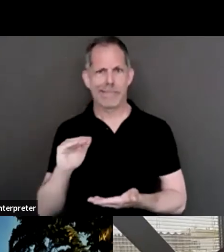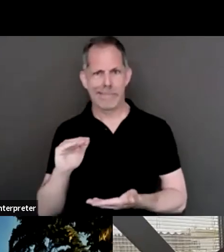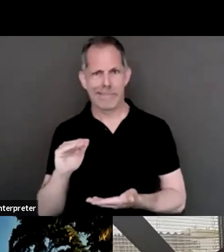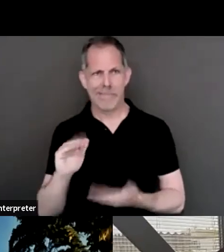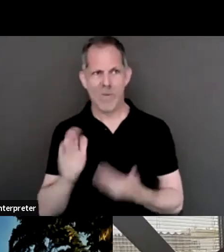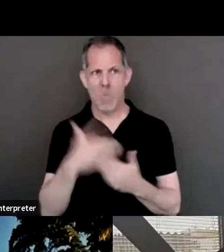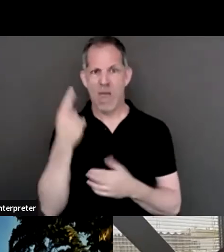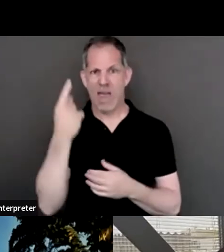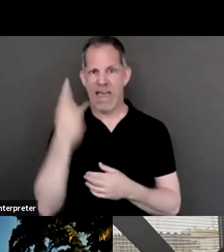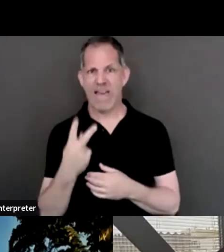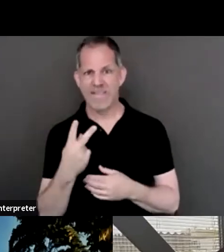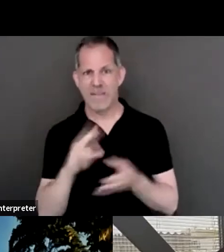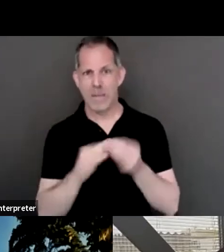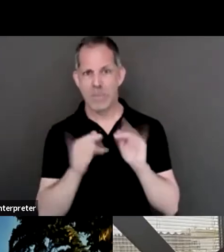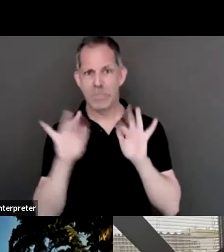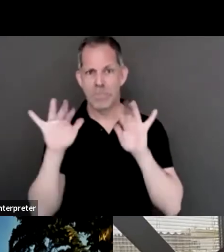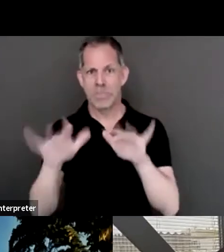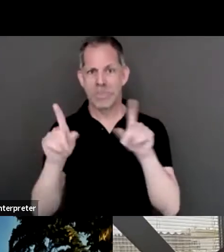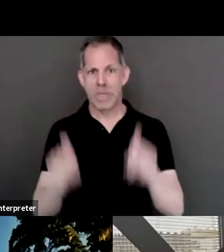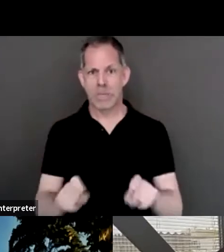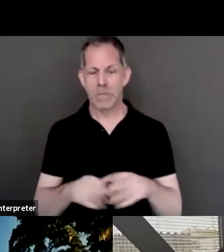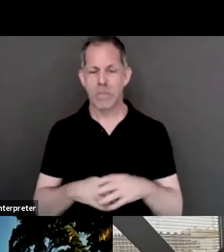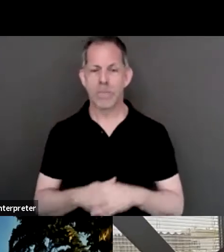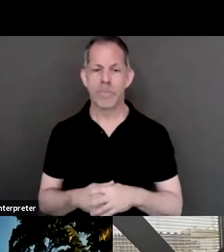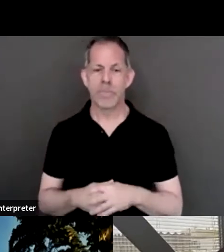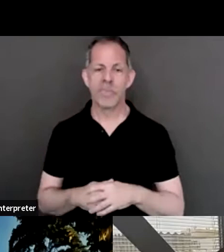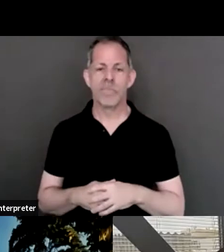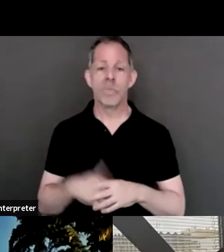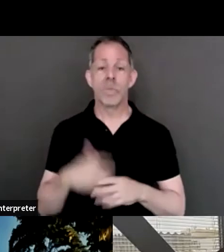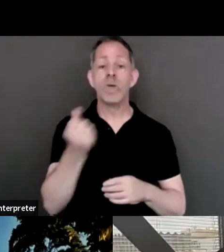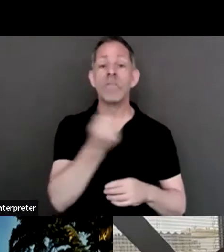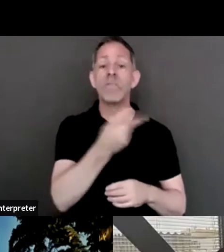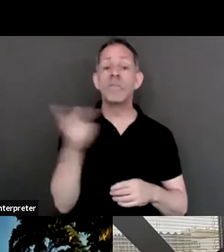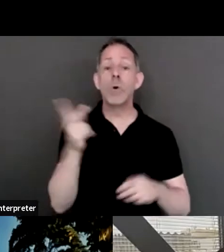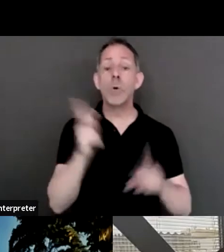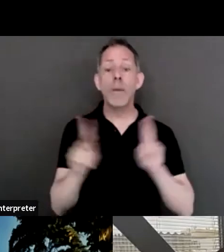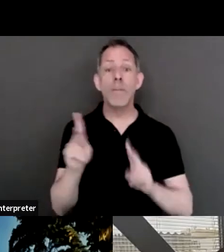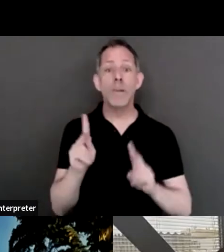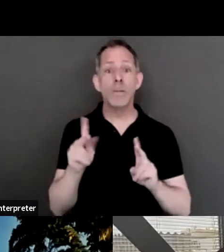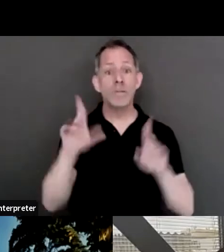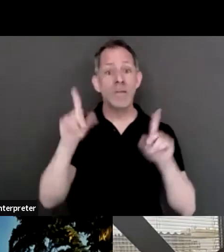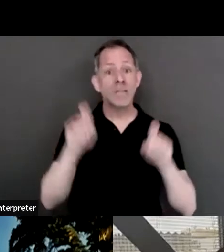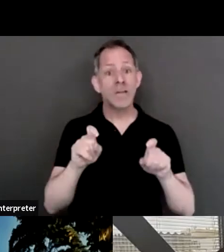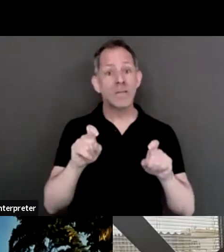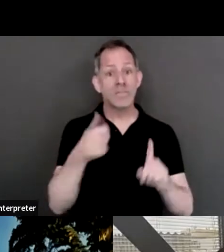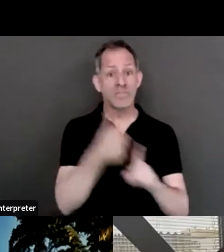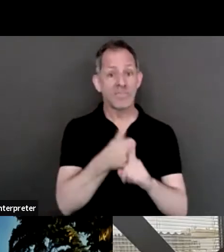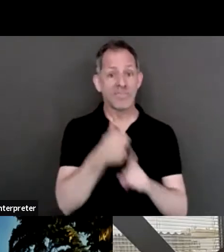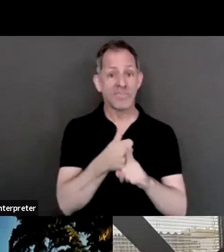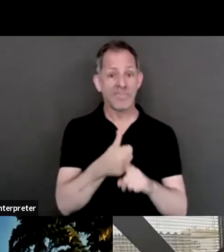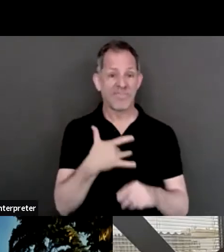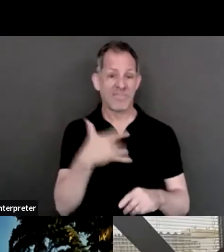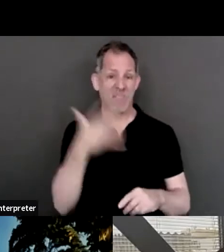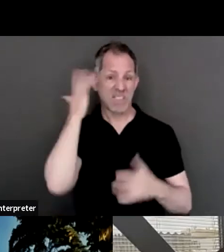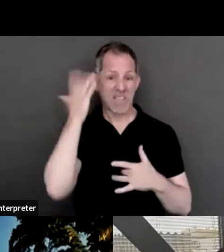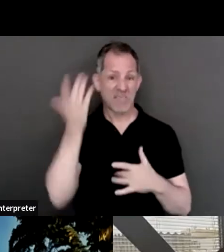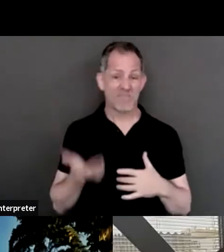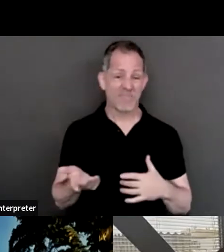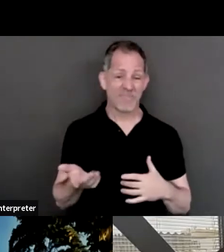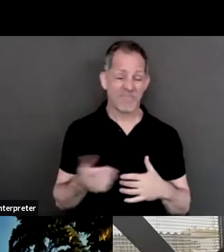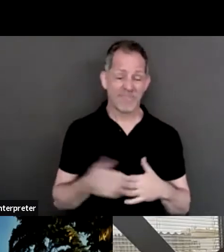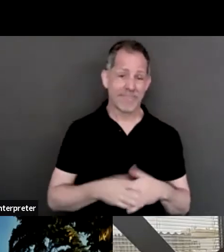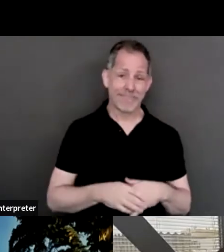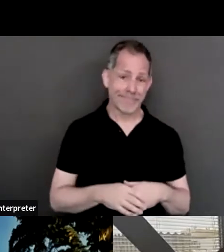to illness. And so that's just the way it is. But what your point speaks to the importance of